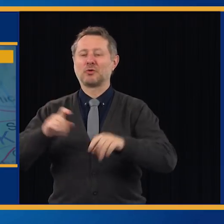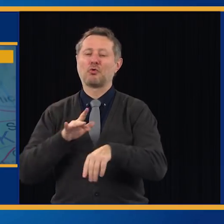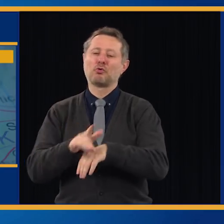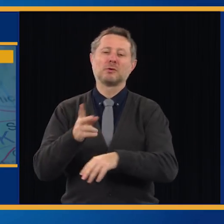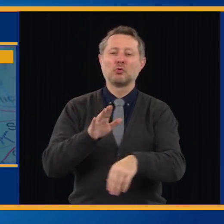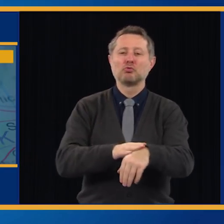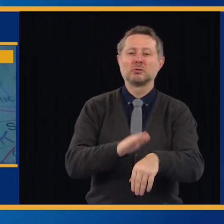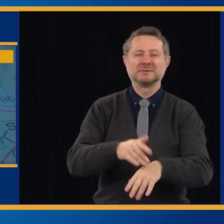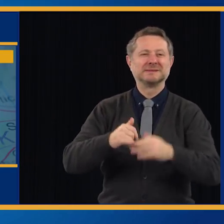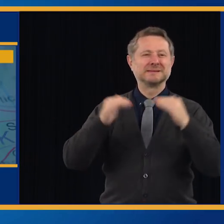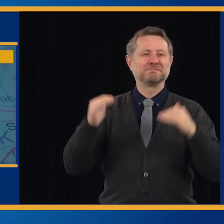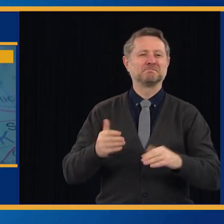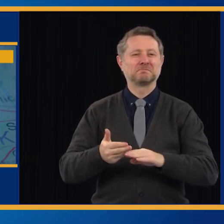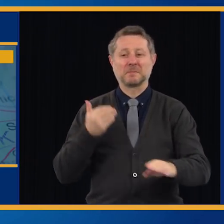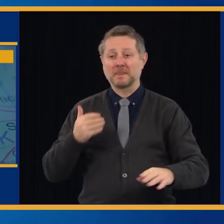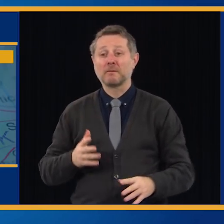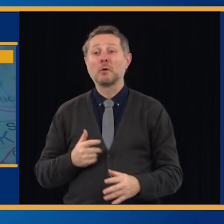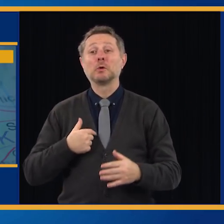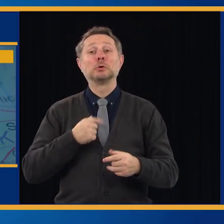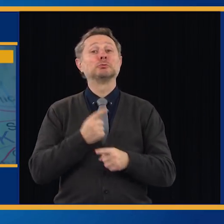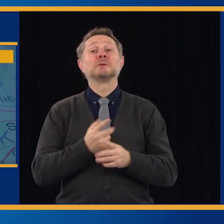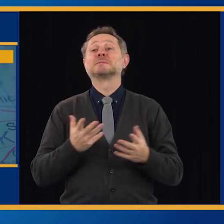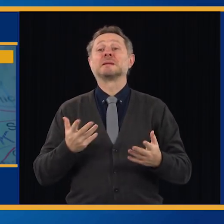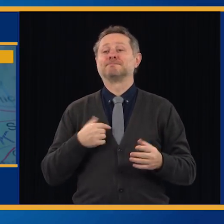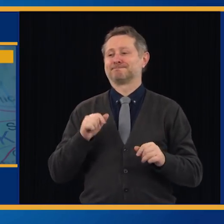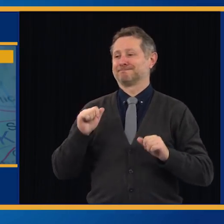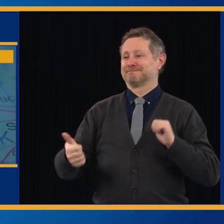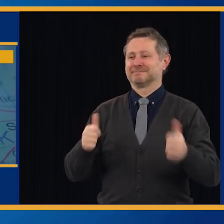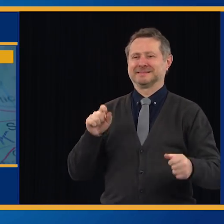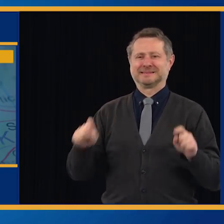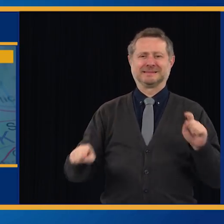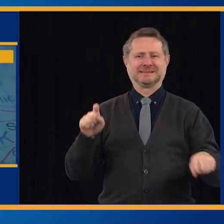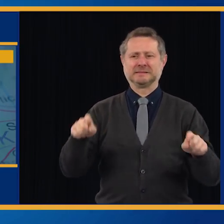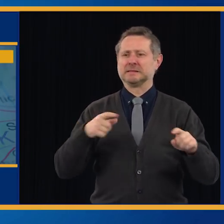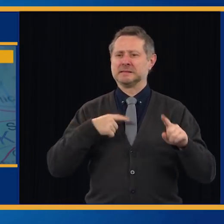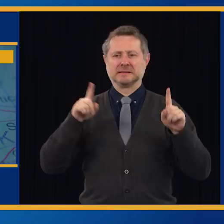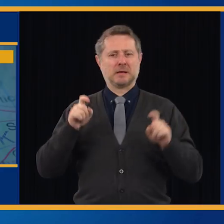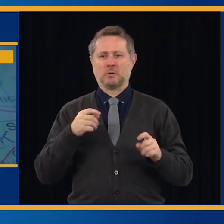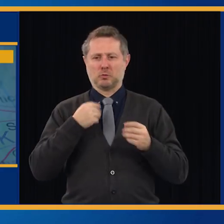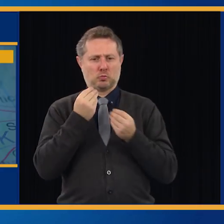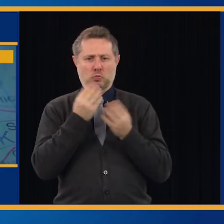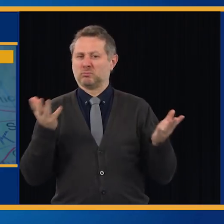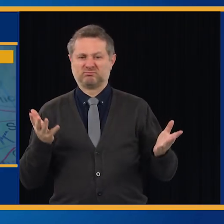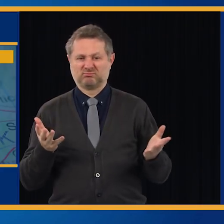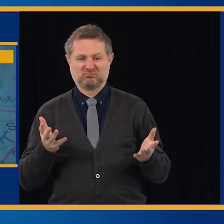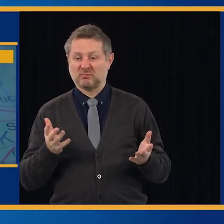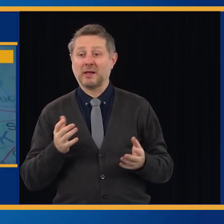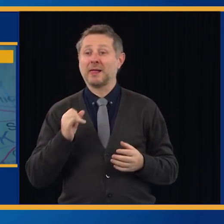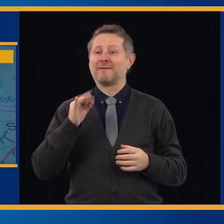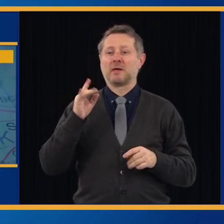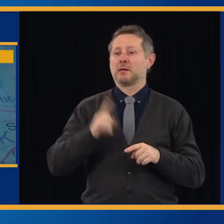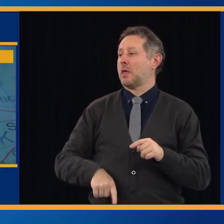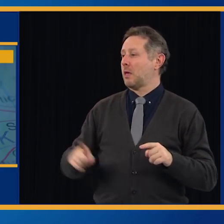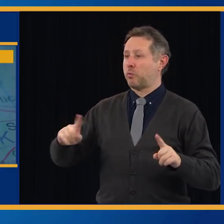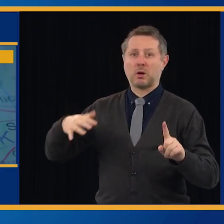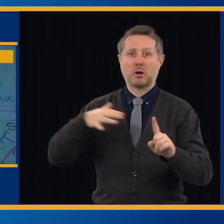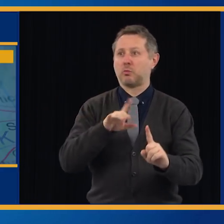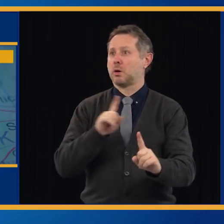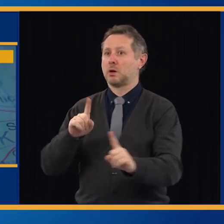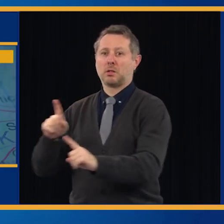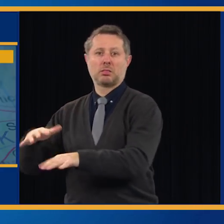sites. Testing won't work if it's impossible to get. Testing won't work if it's too hard to